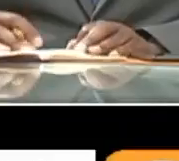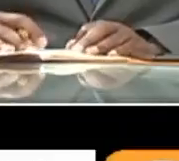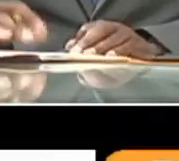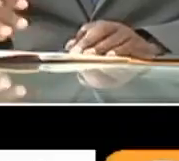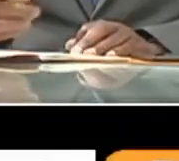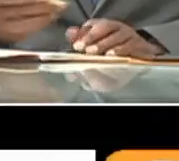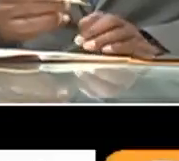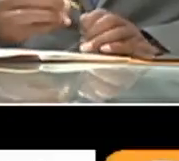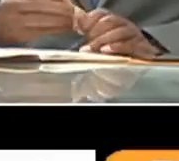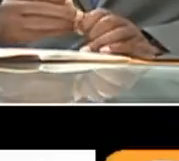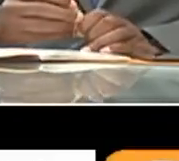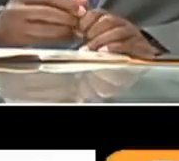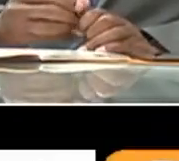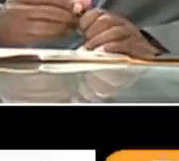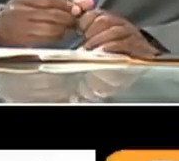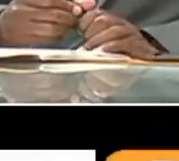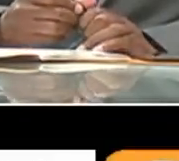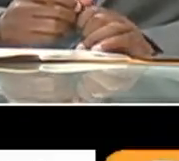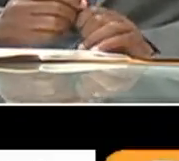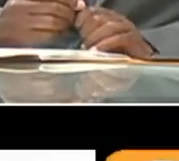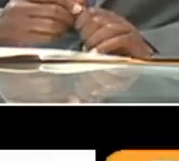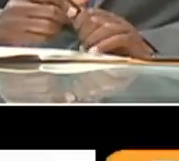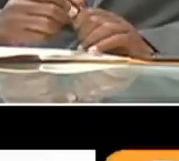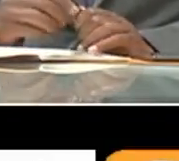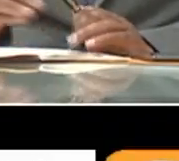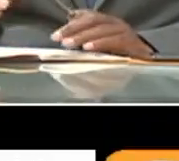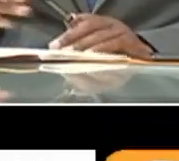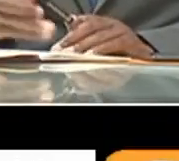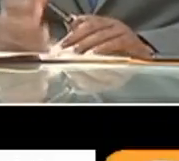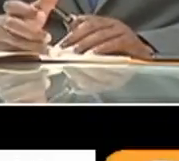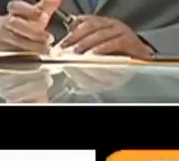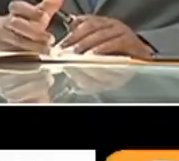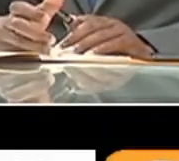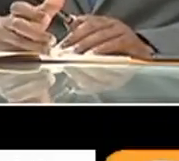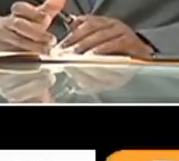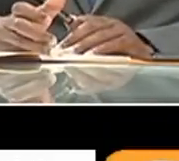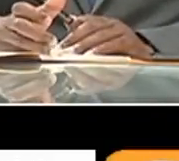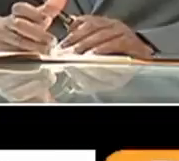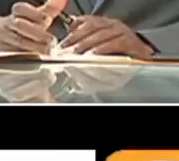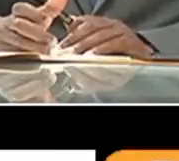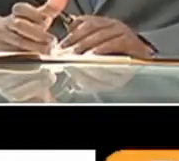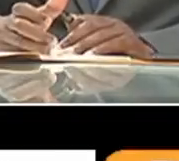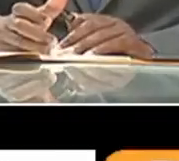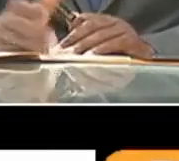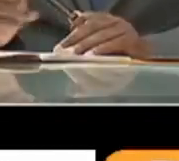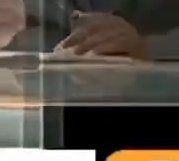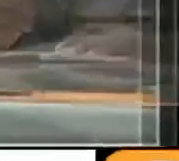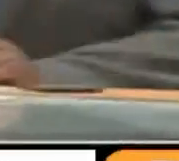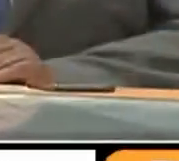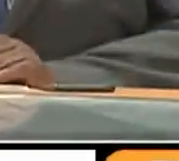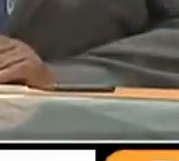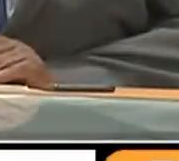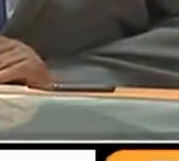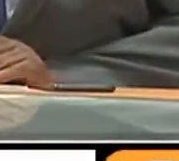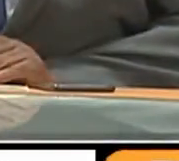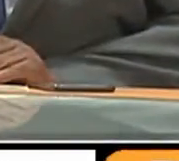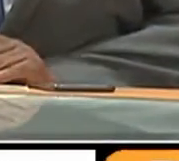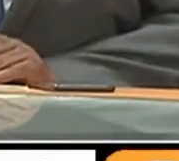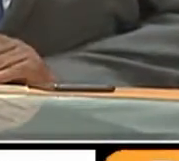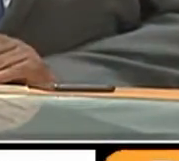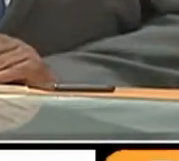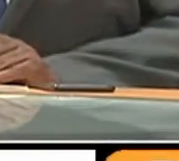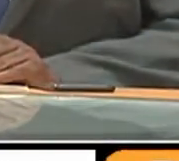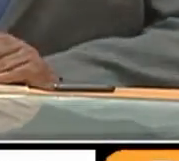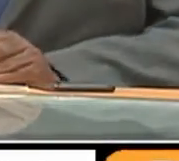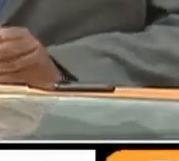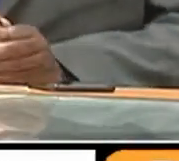start? Well, yeah, I mean, the first question is people who are immunosuppressed in any way, no. They